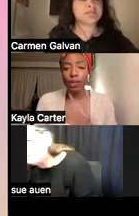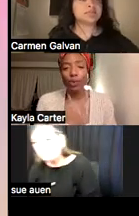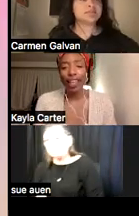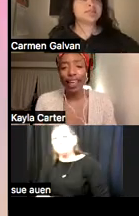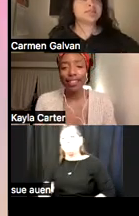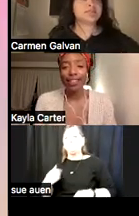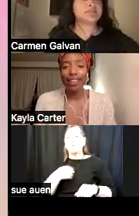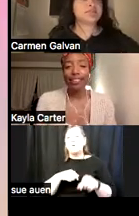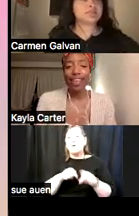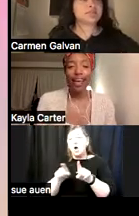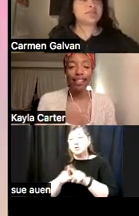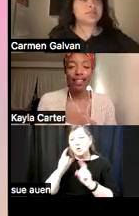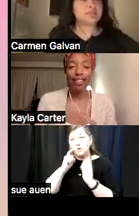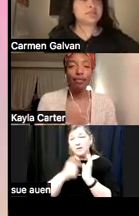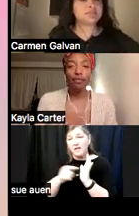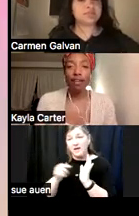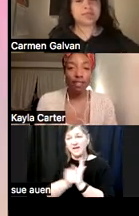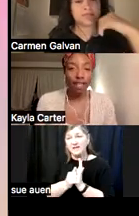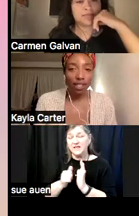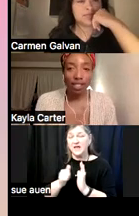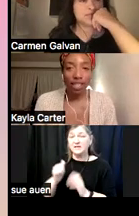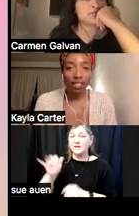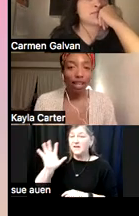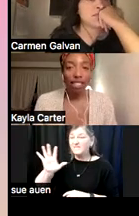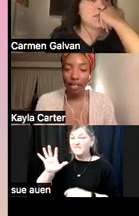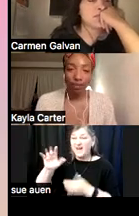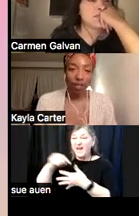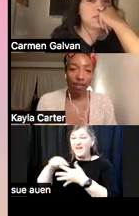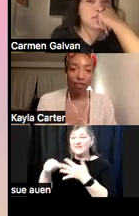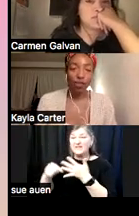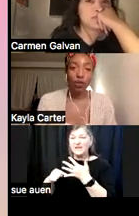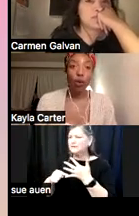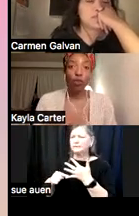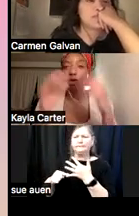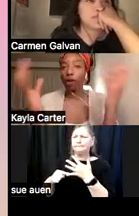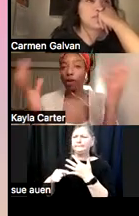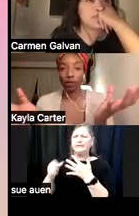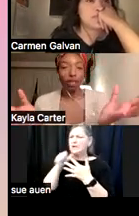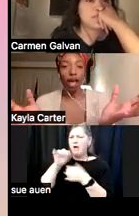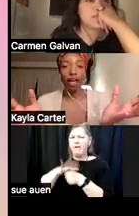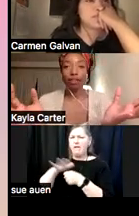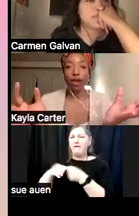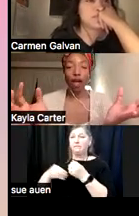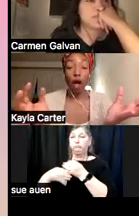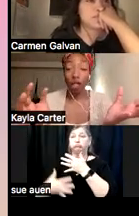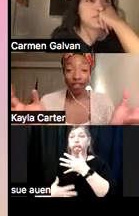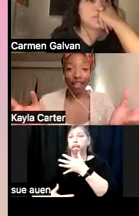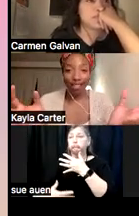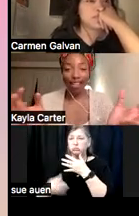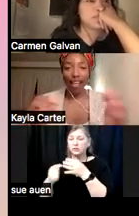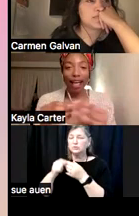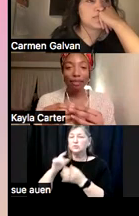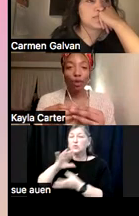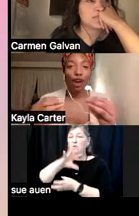We also realize that five stages is not expensive enough to hold the grief of all of